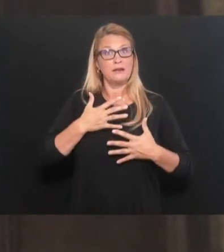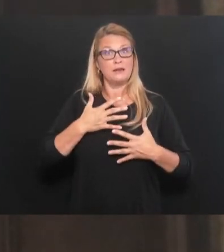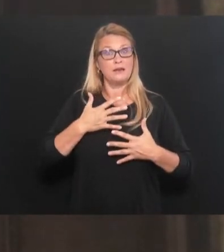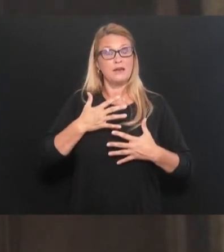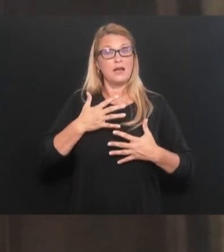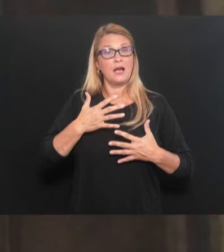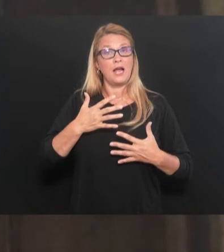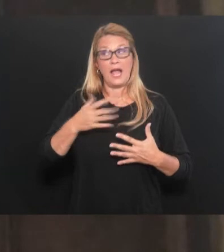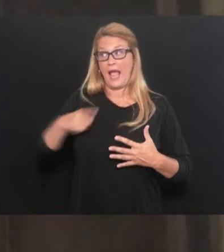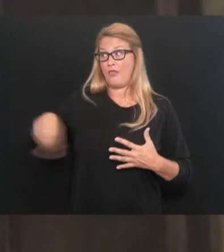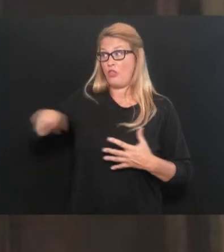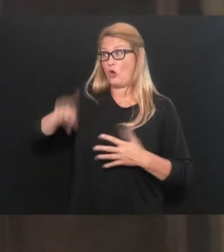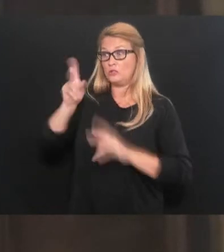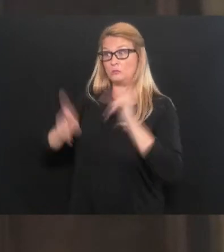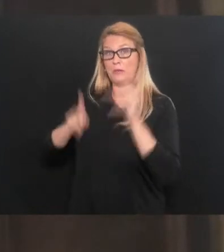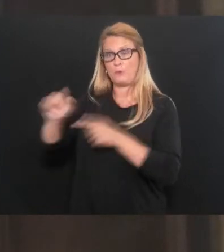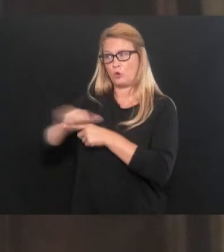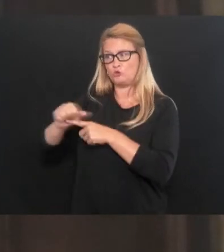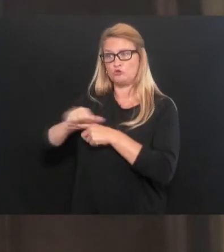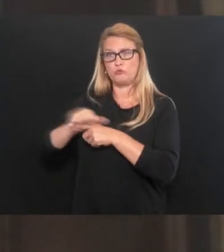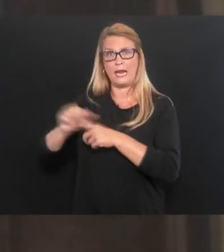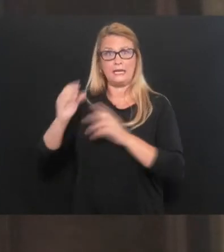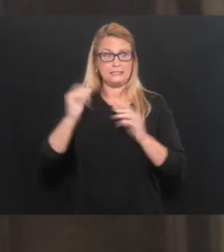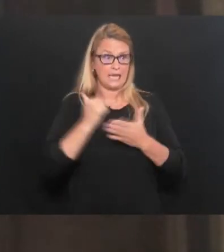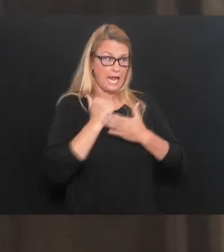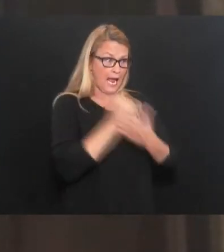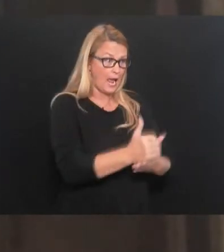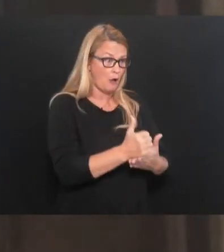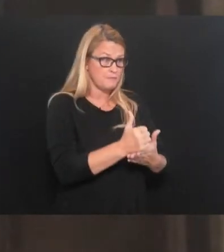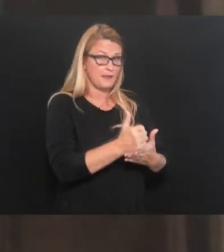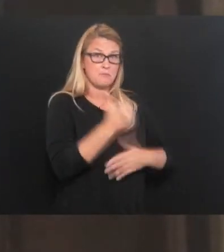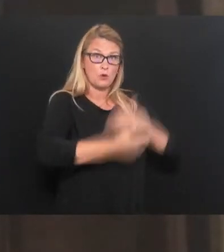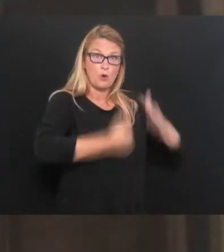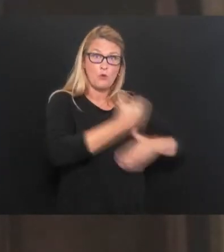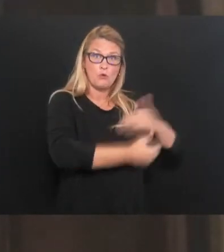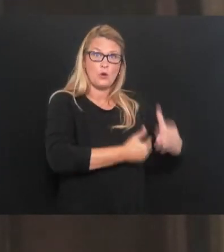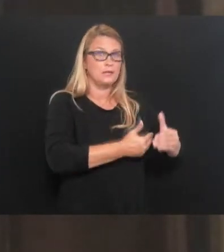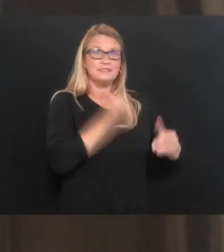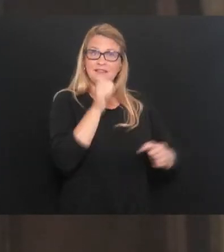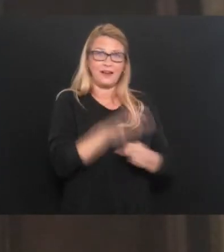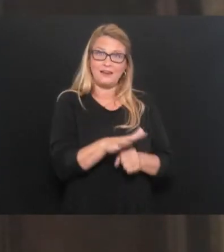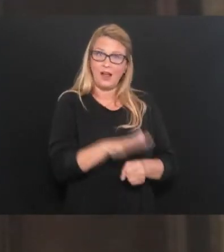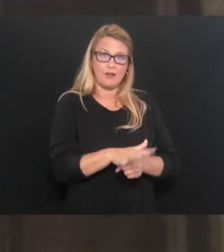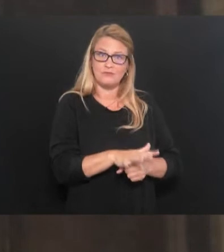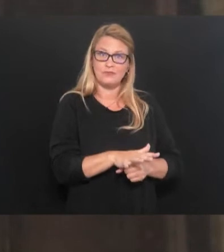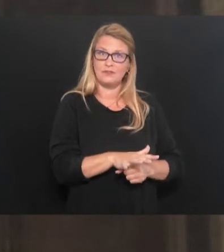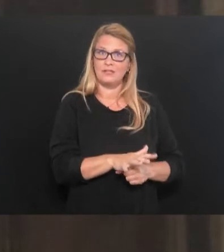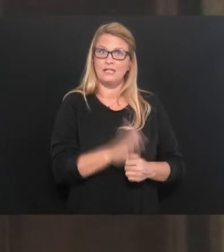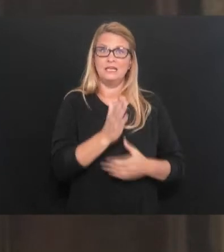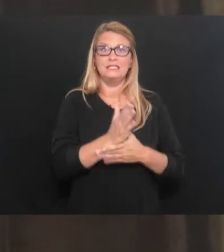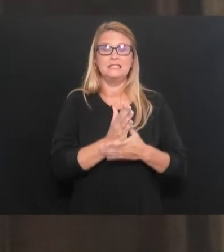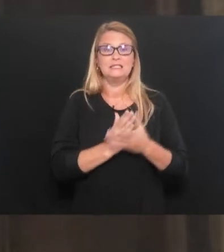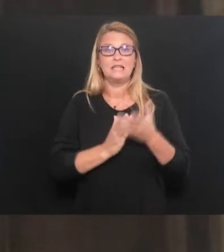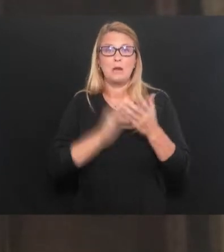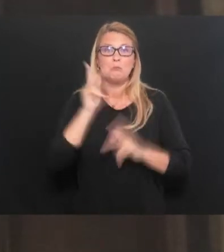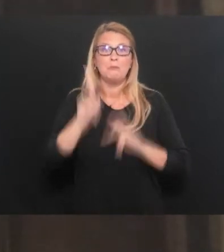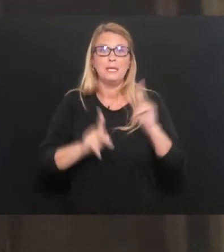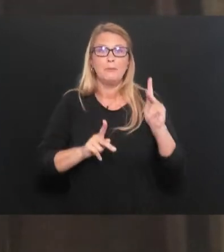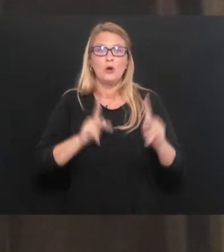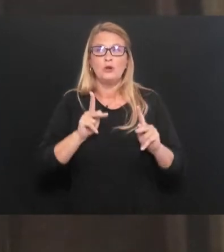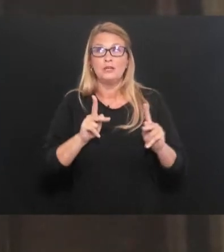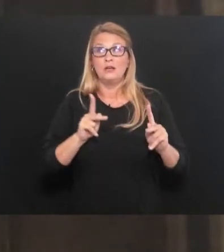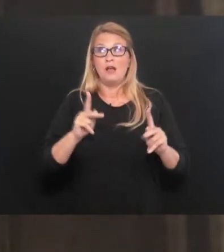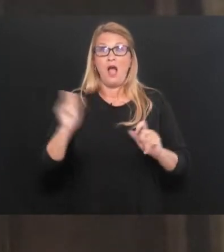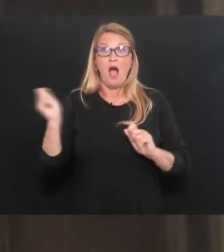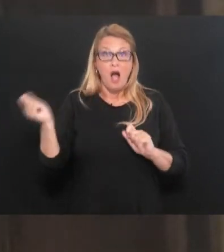to be able to help patients make it through is not enough, because in some people, and these people are almost